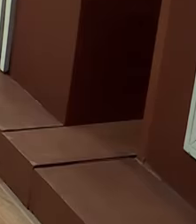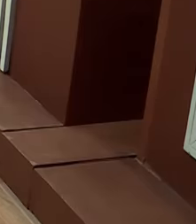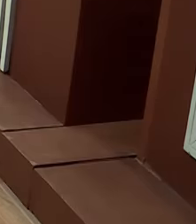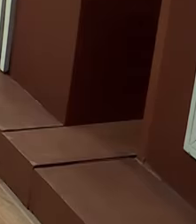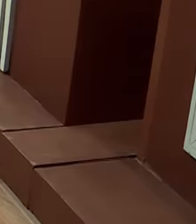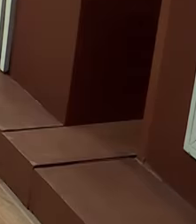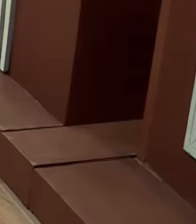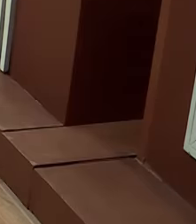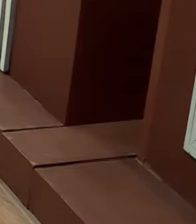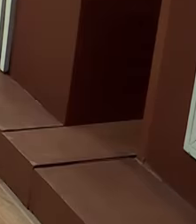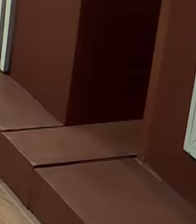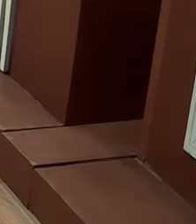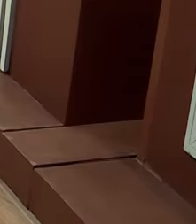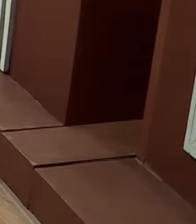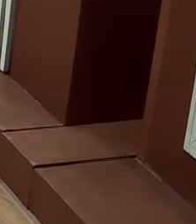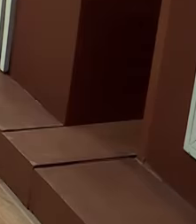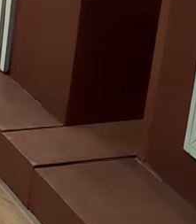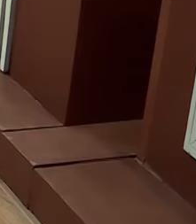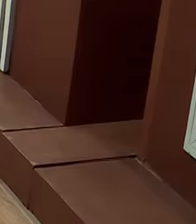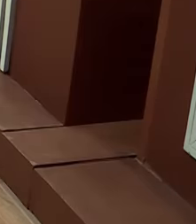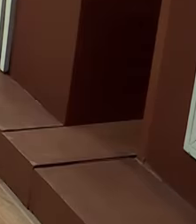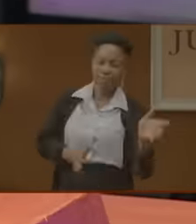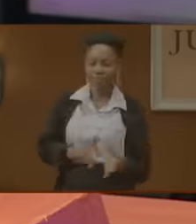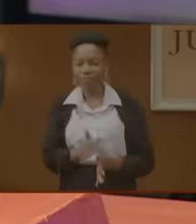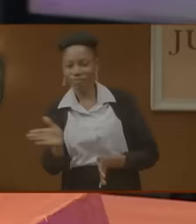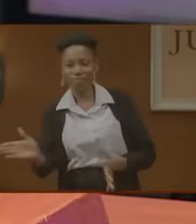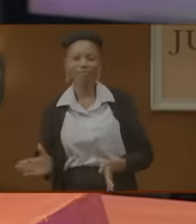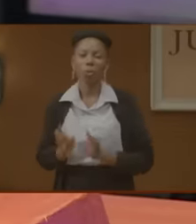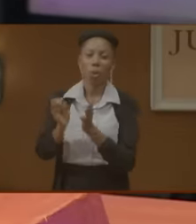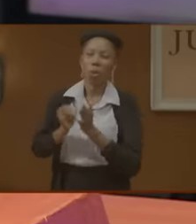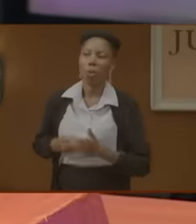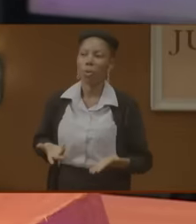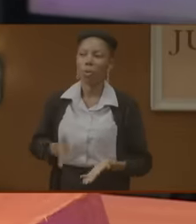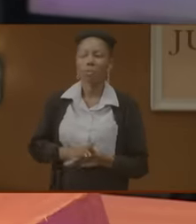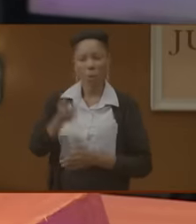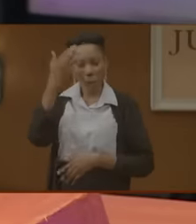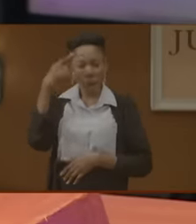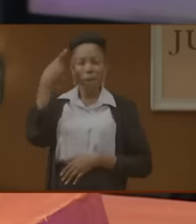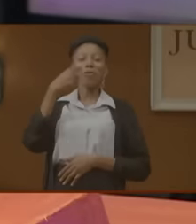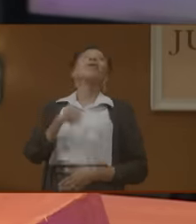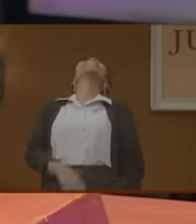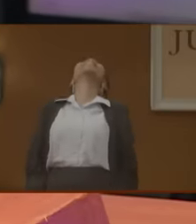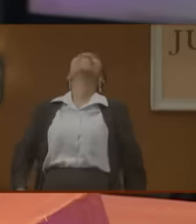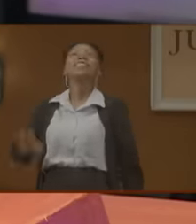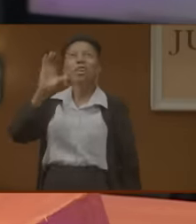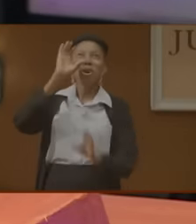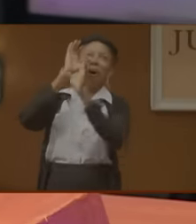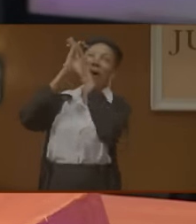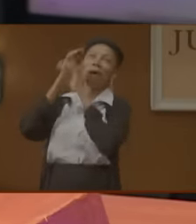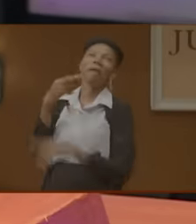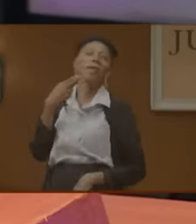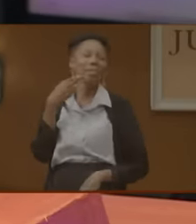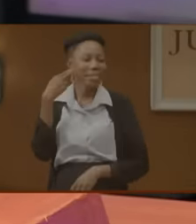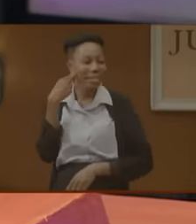myself. I just got to my. And then I started having my. Realized when we're supposed to be having honeymoon. But it was something that pissed me off